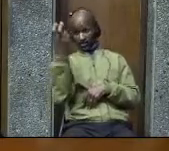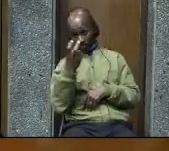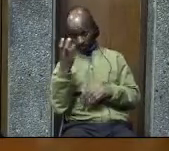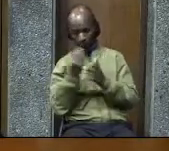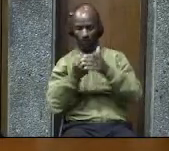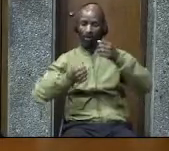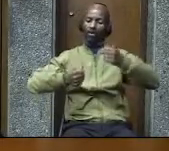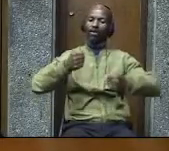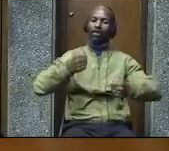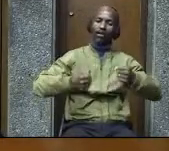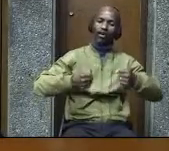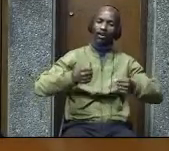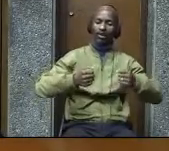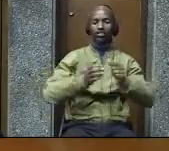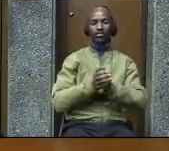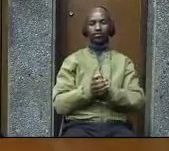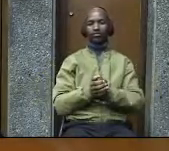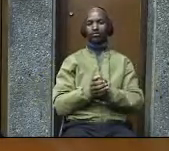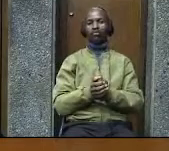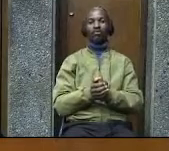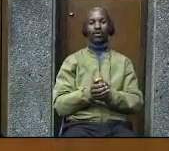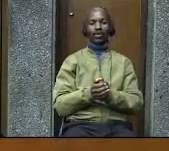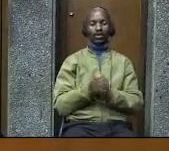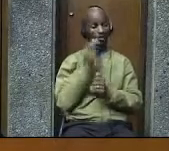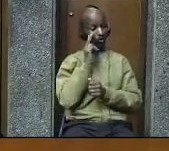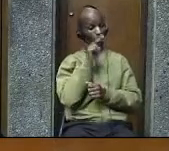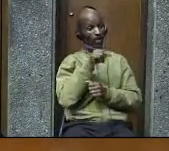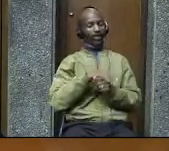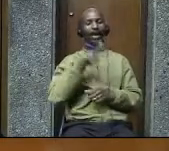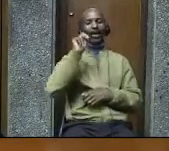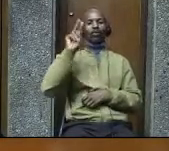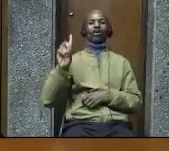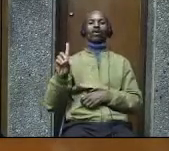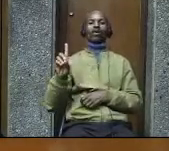car, you stay on the N1